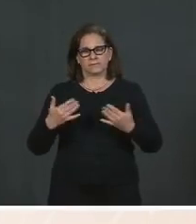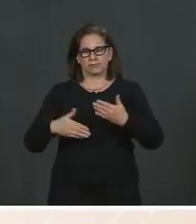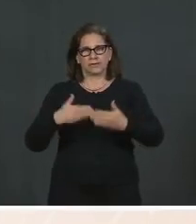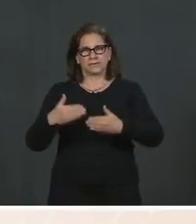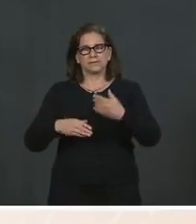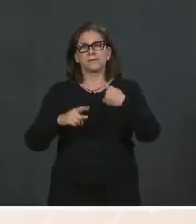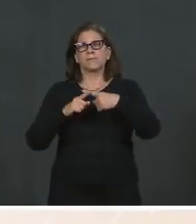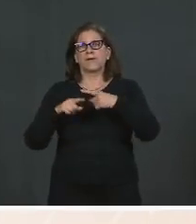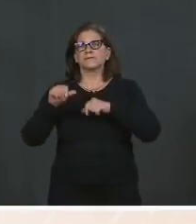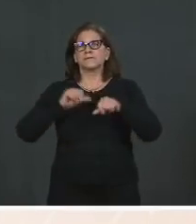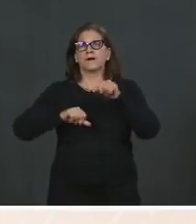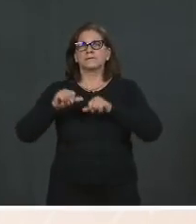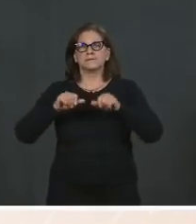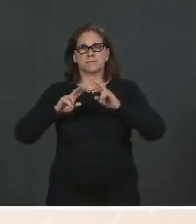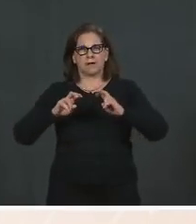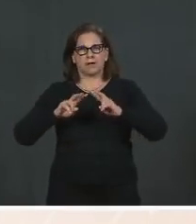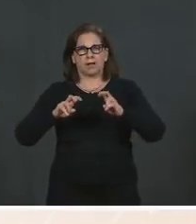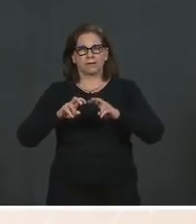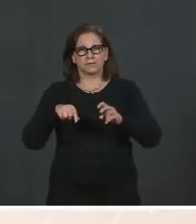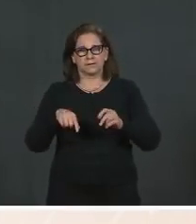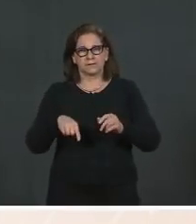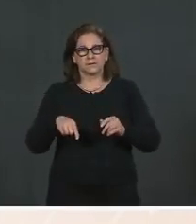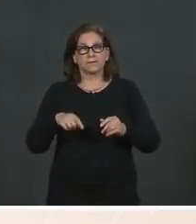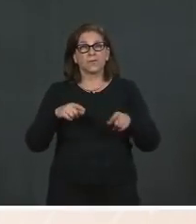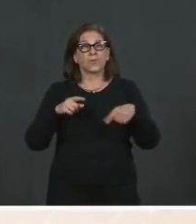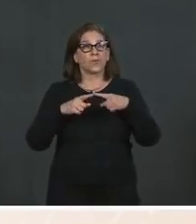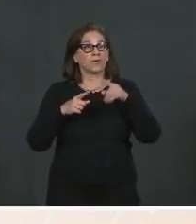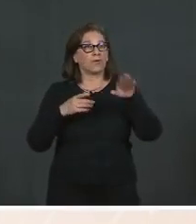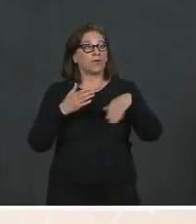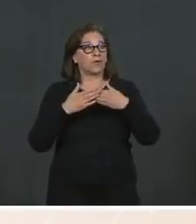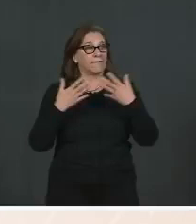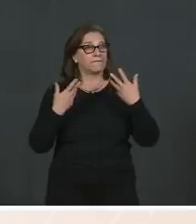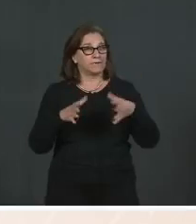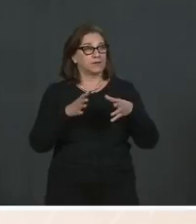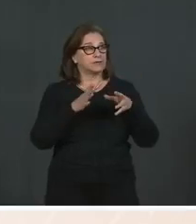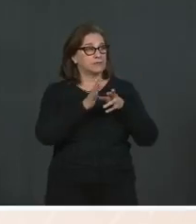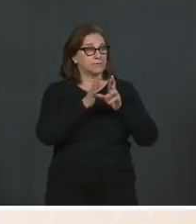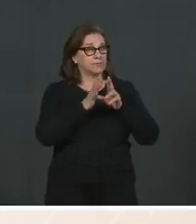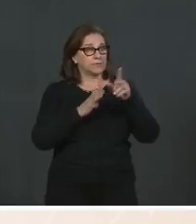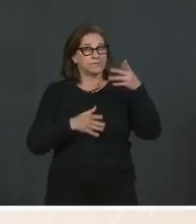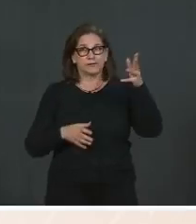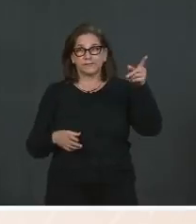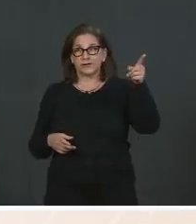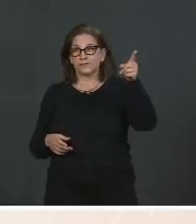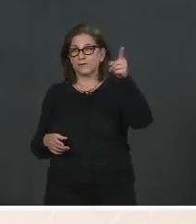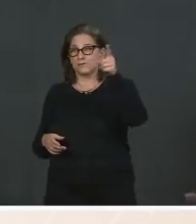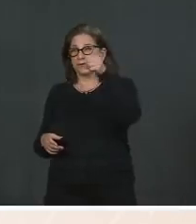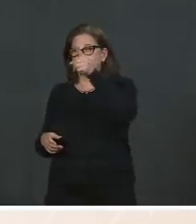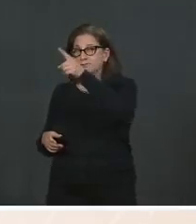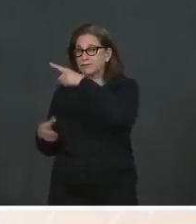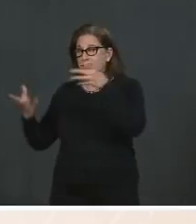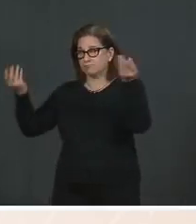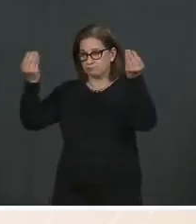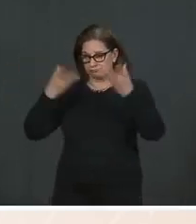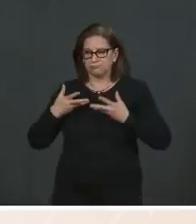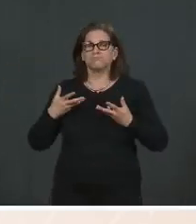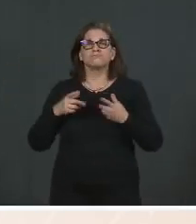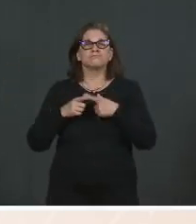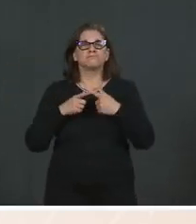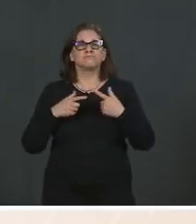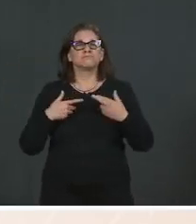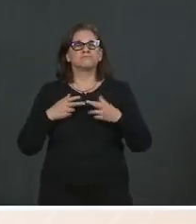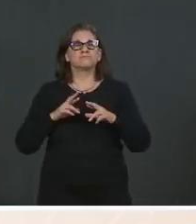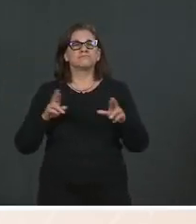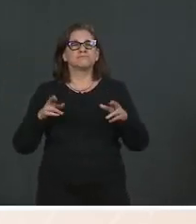individuals have concluded their review. We will wait for that review to conclude. We have been clear that an